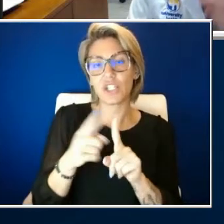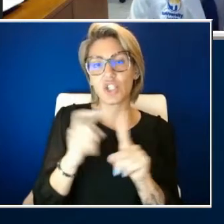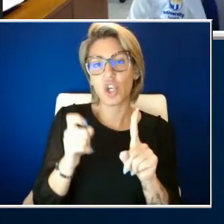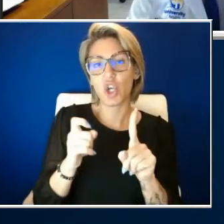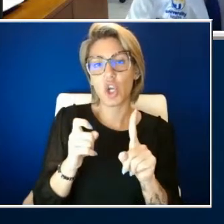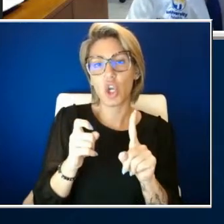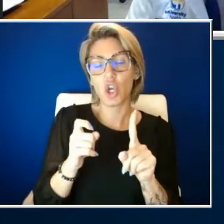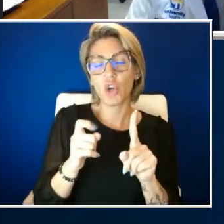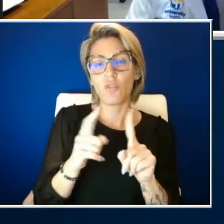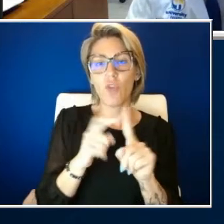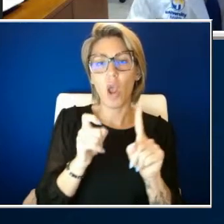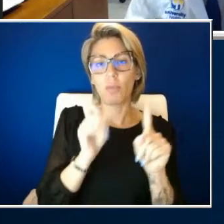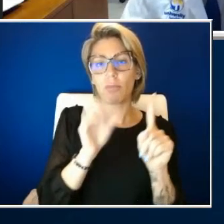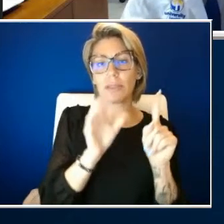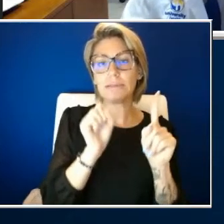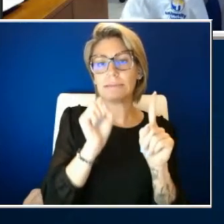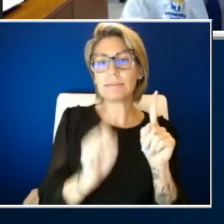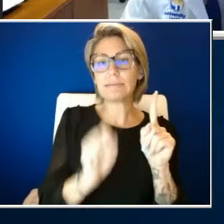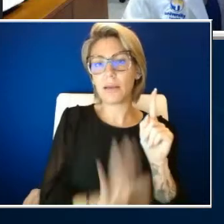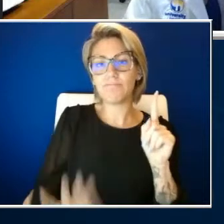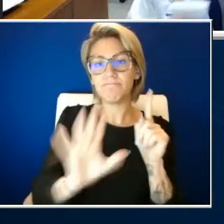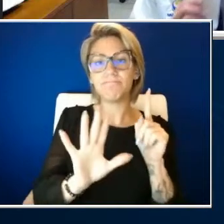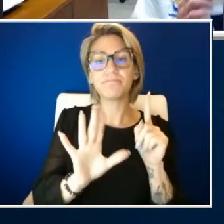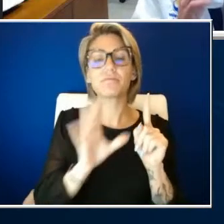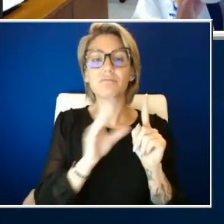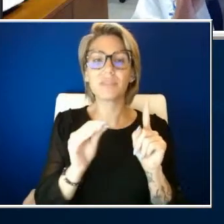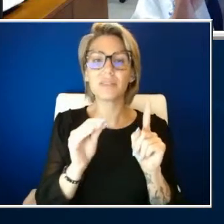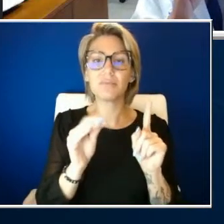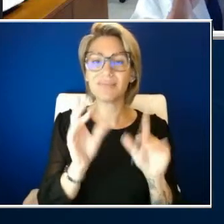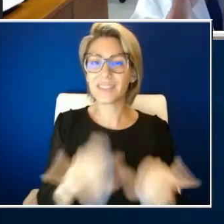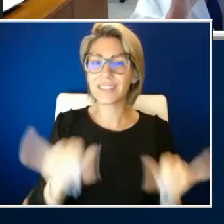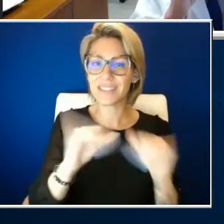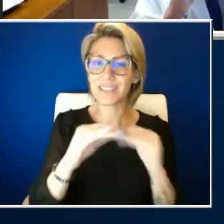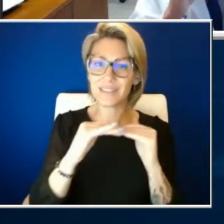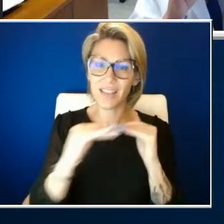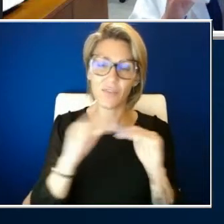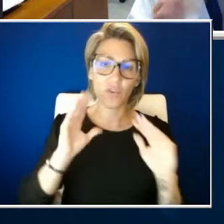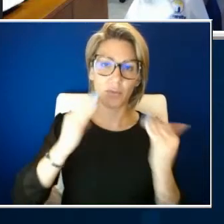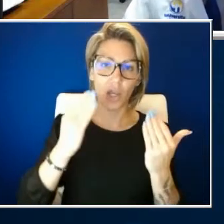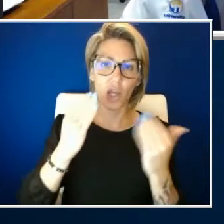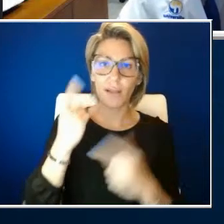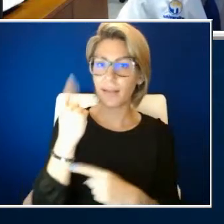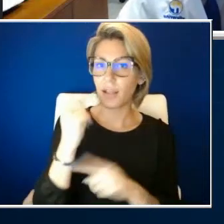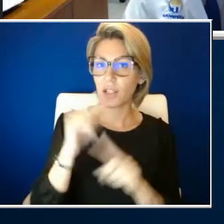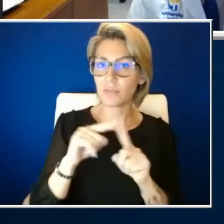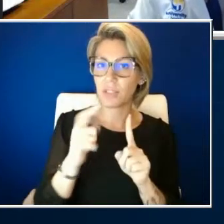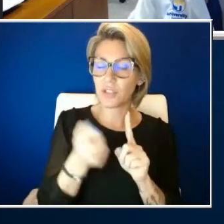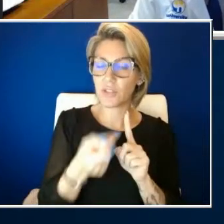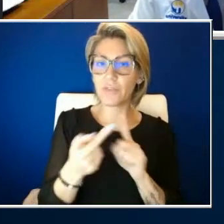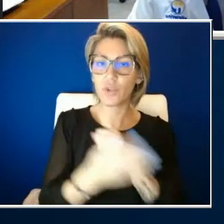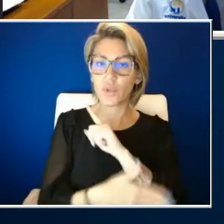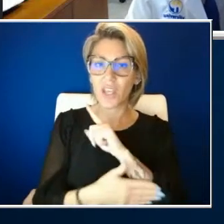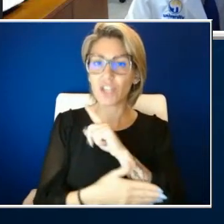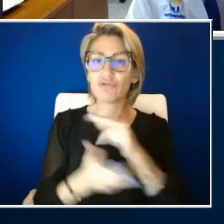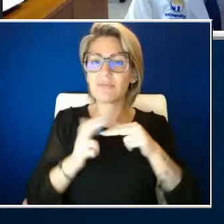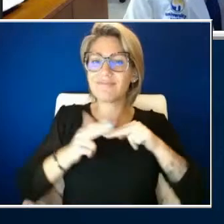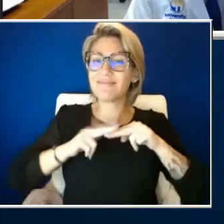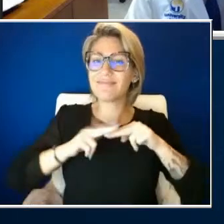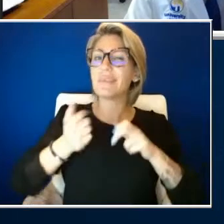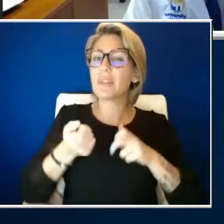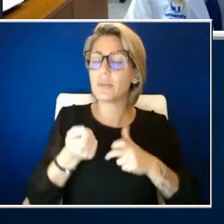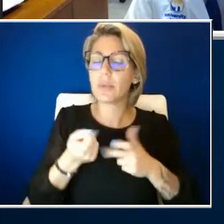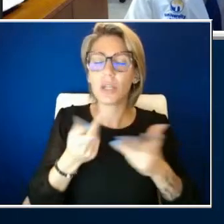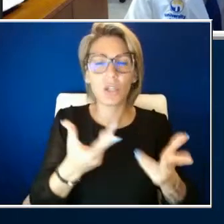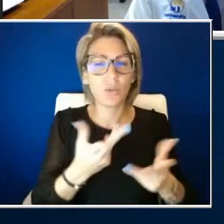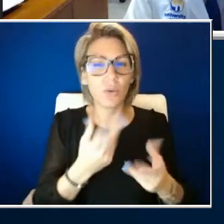pretty consistent levels this year compared to last year, though a couple of countries popped up a little bit. Hawk, what are your thoughts about what influenza is